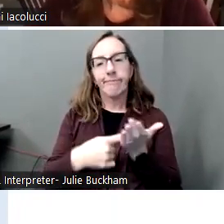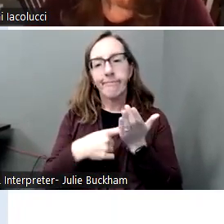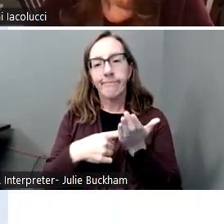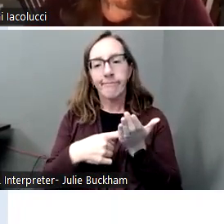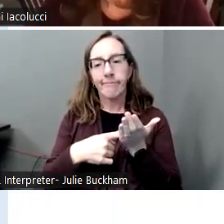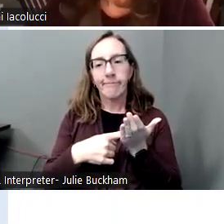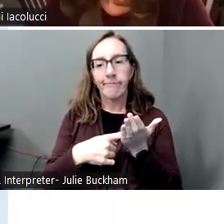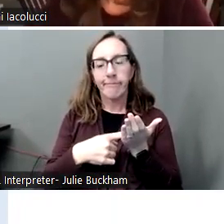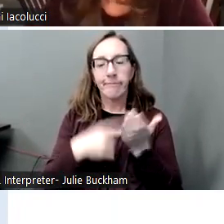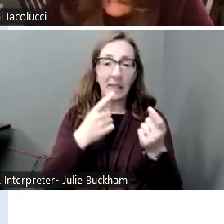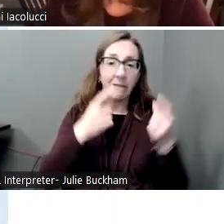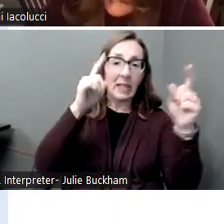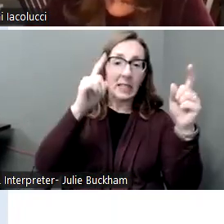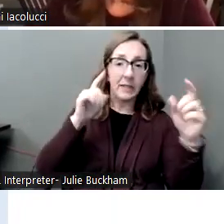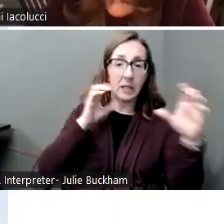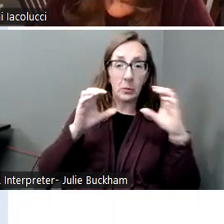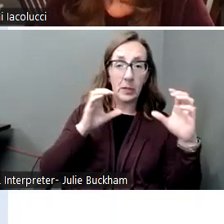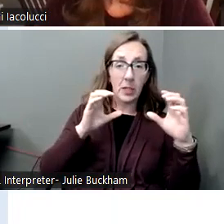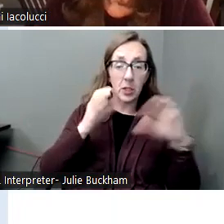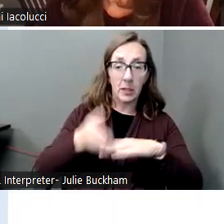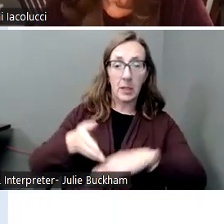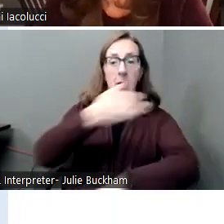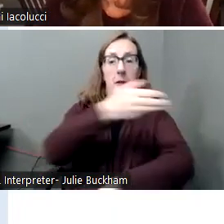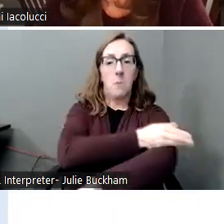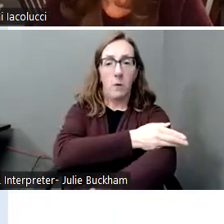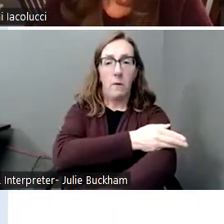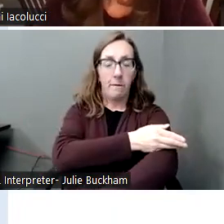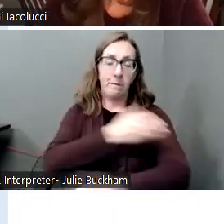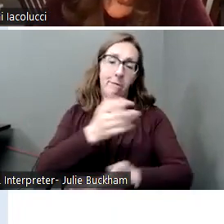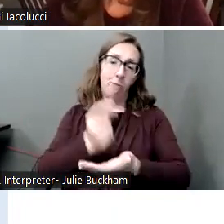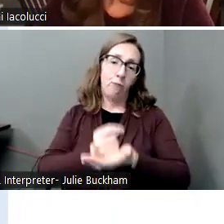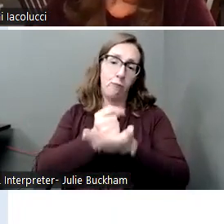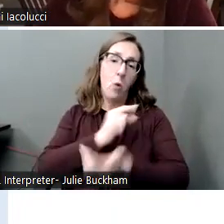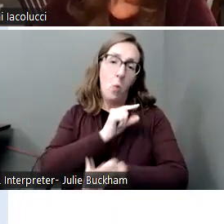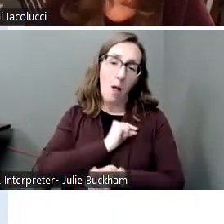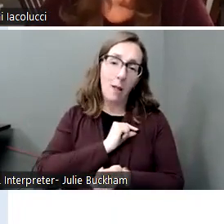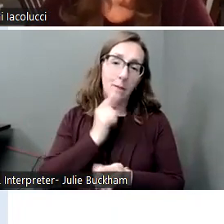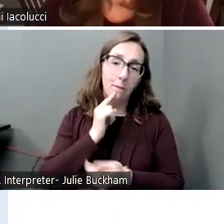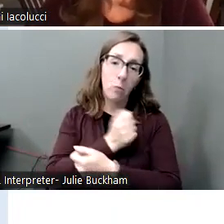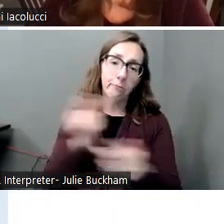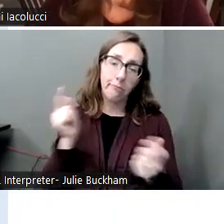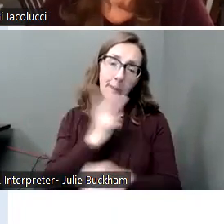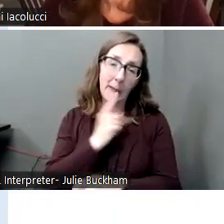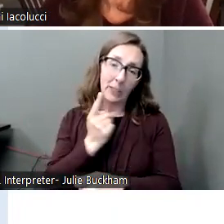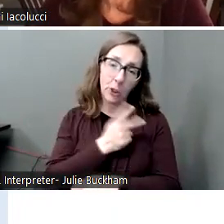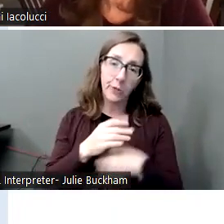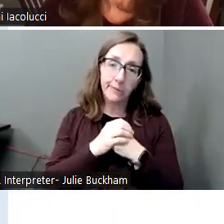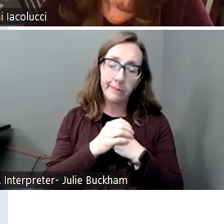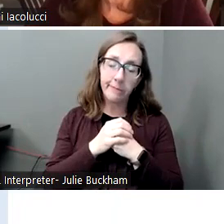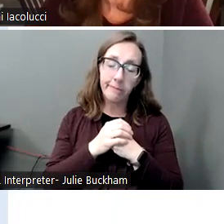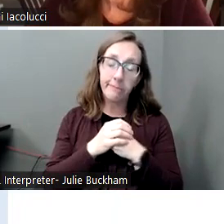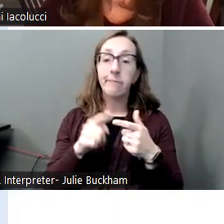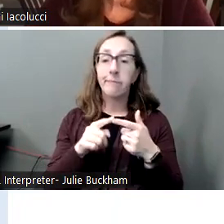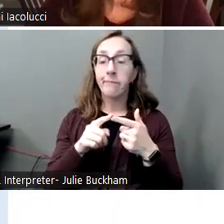effective communication improves the quality of treatment for your patients. Definitely improve patient